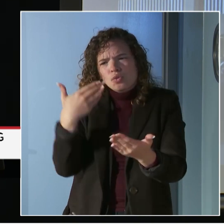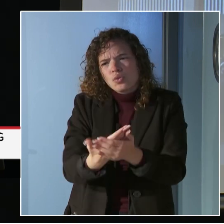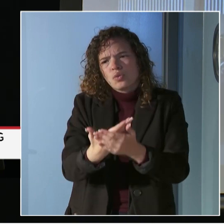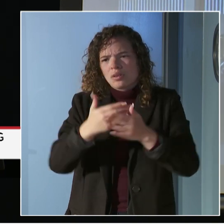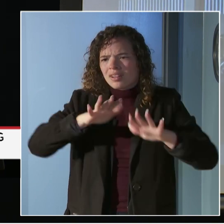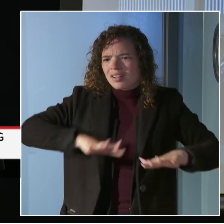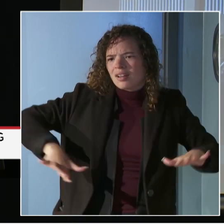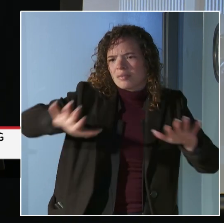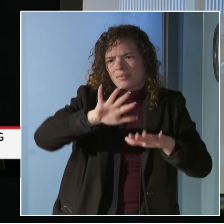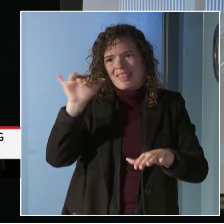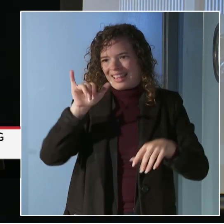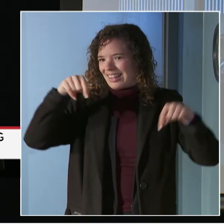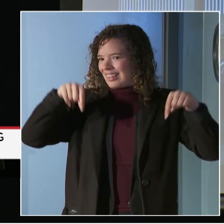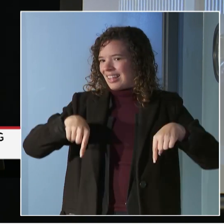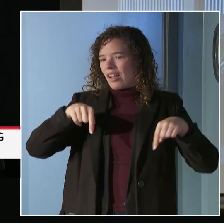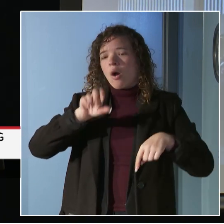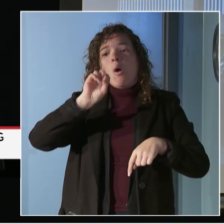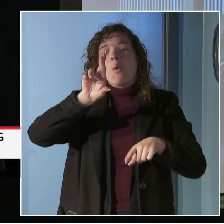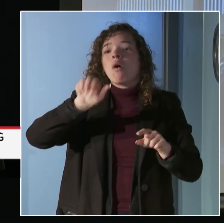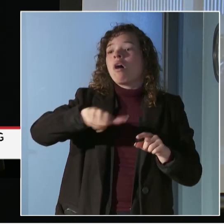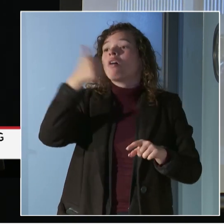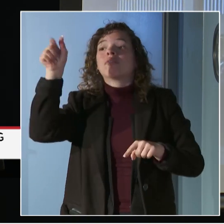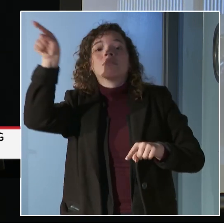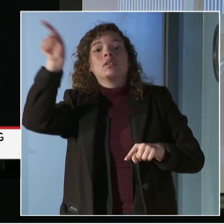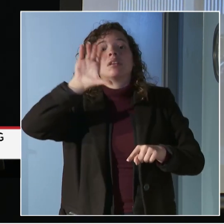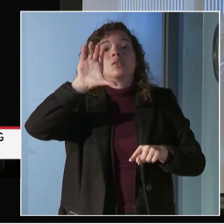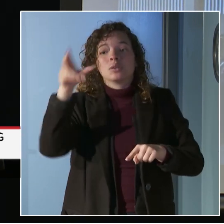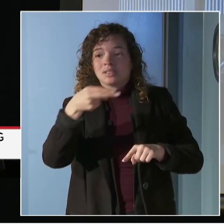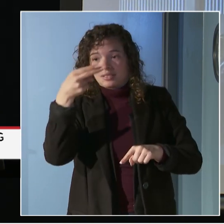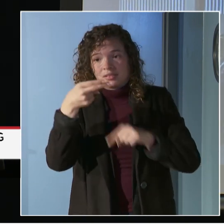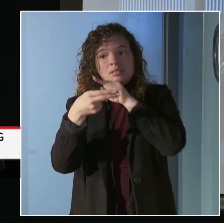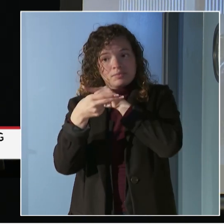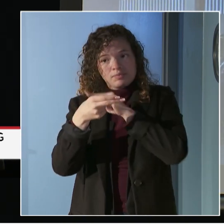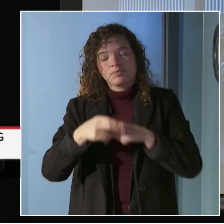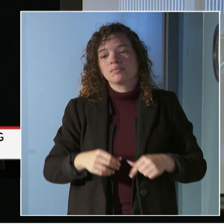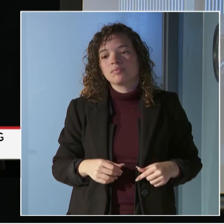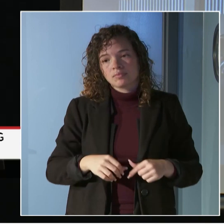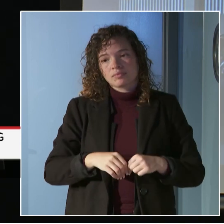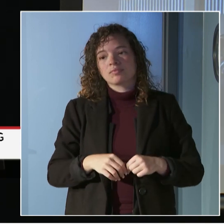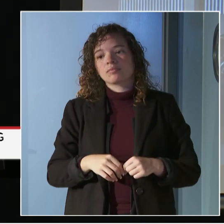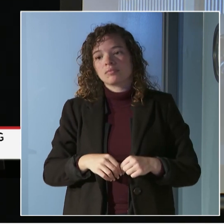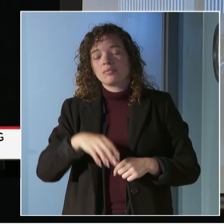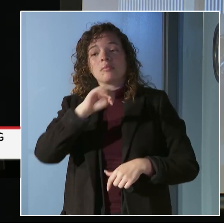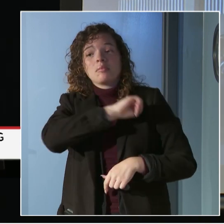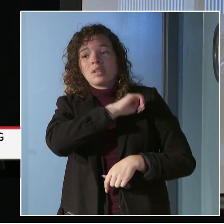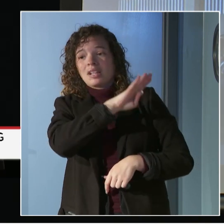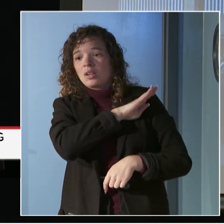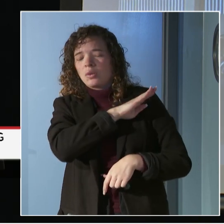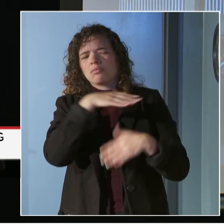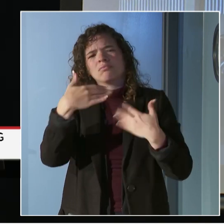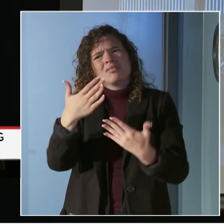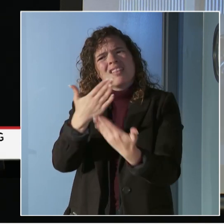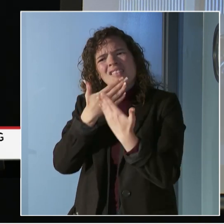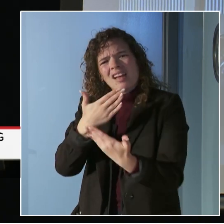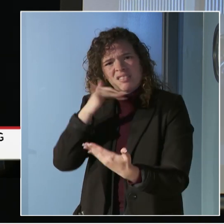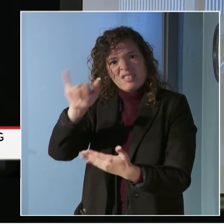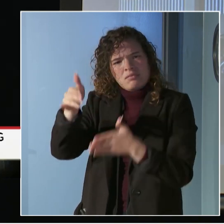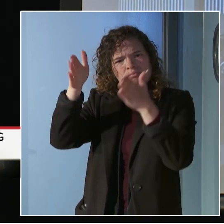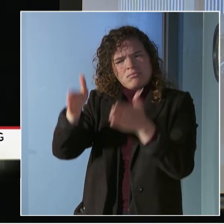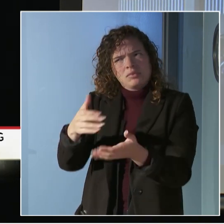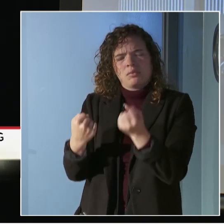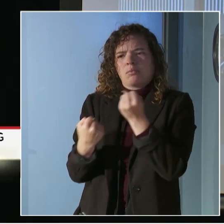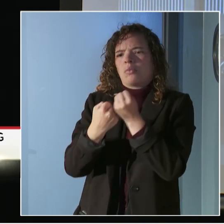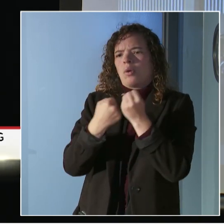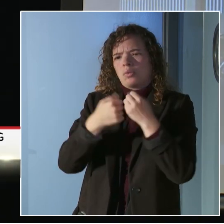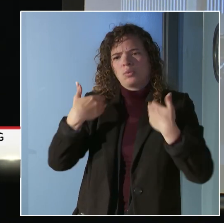Our mayor is committed to putting affordable housing in all of the neighborhoods. Thank you, Mayor. Close to schools, grocery stores,